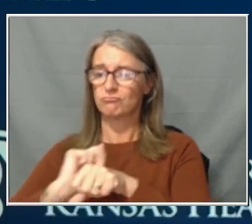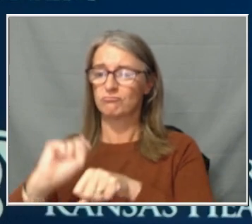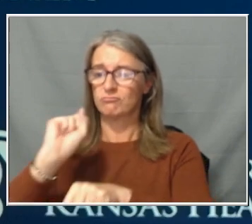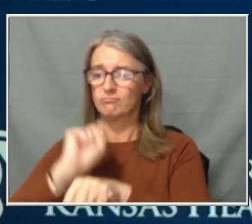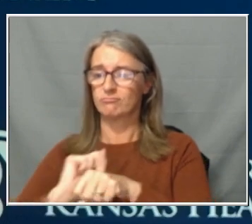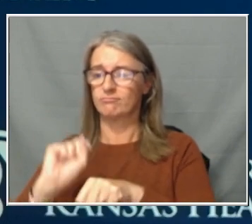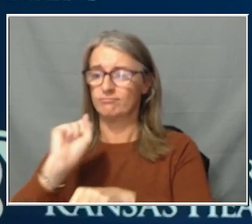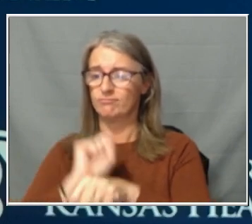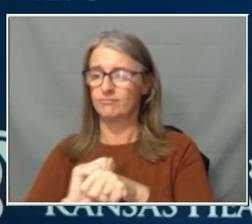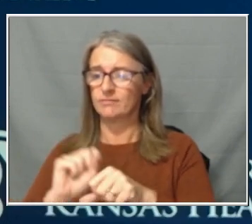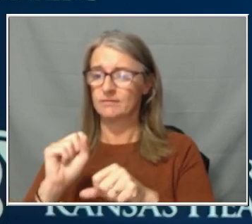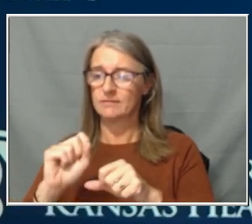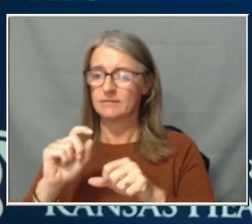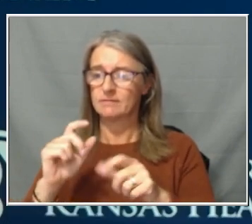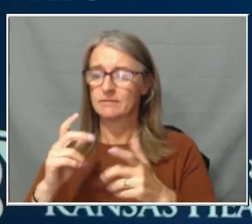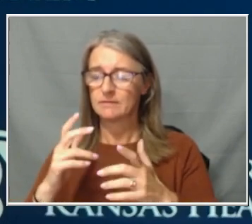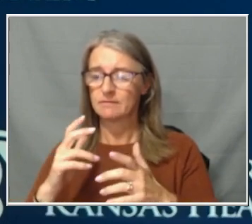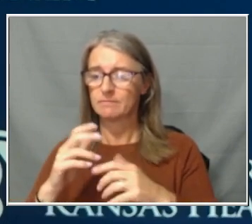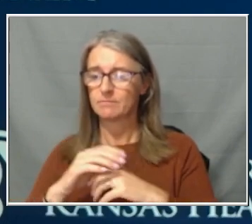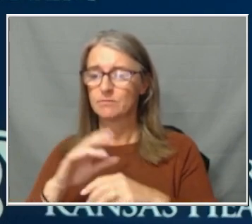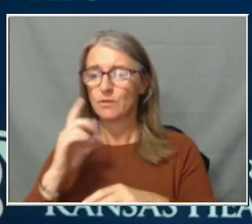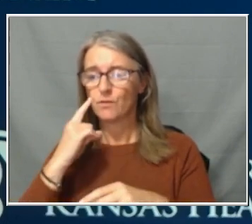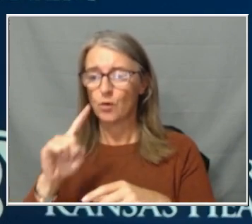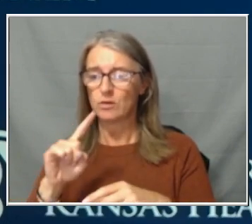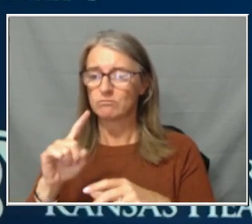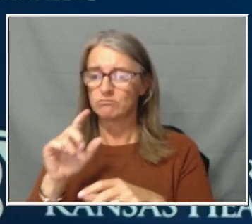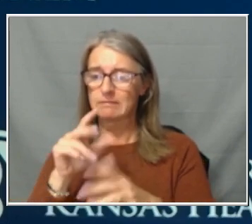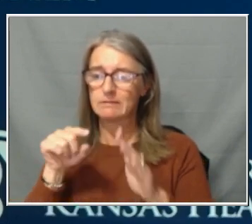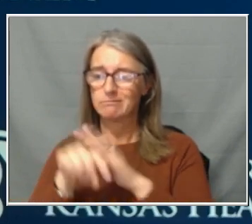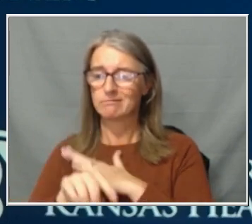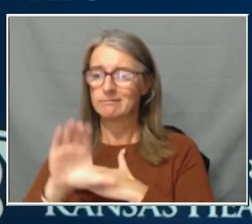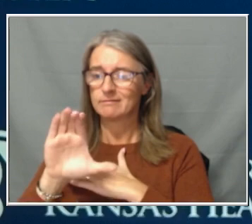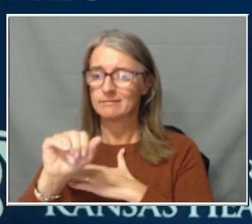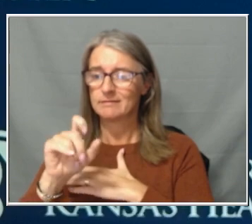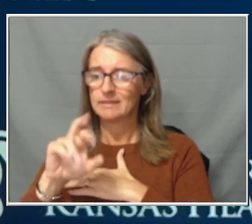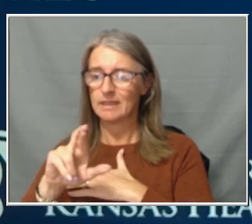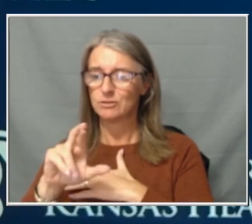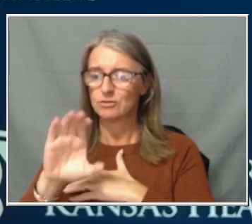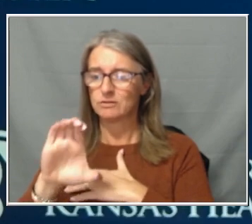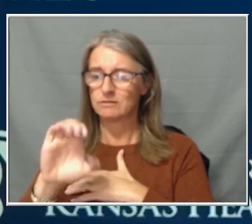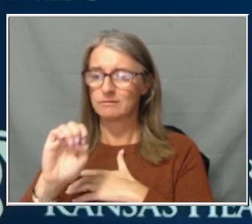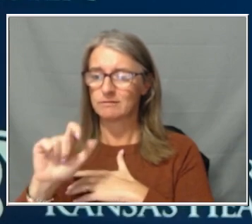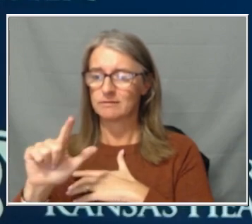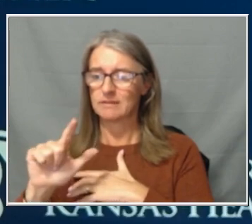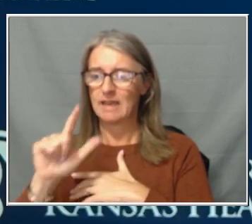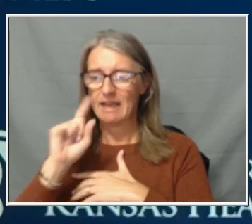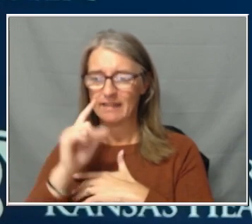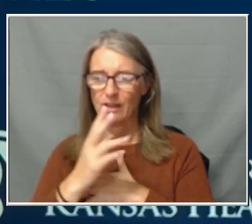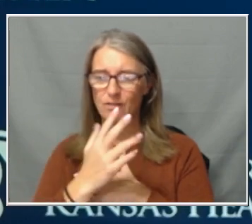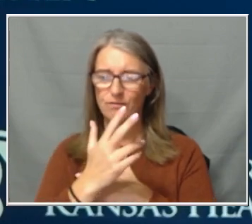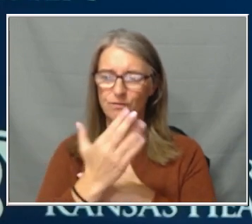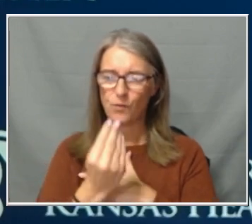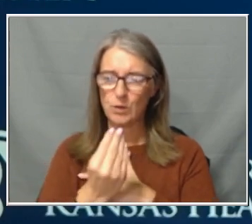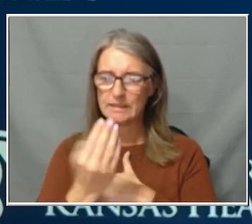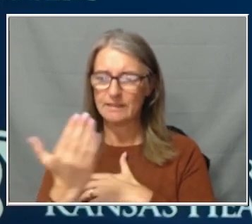go after the cancer cells. At this point, there are at least 14 or 15 different